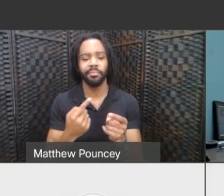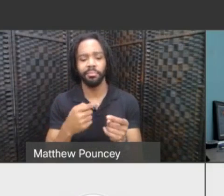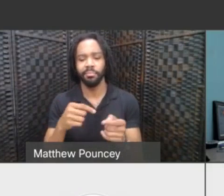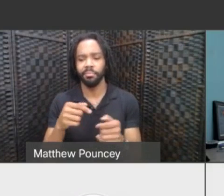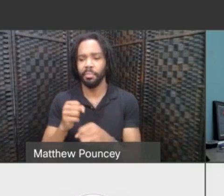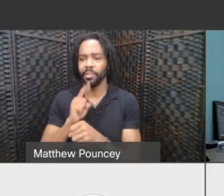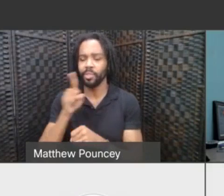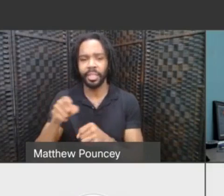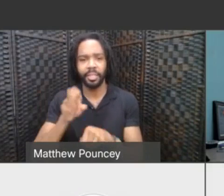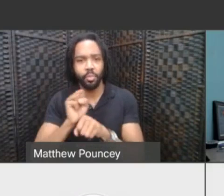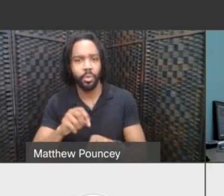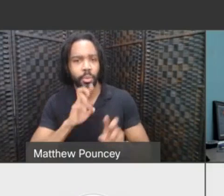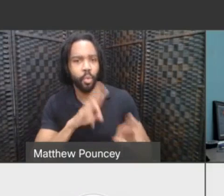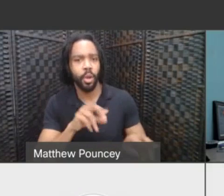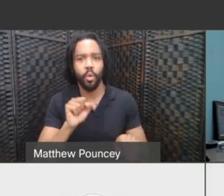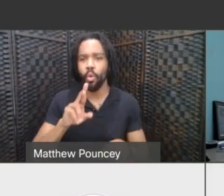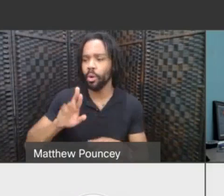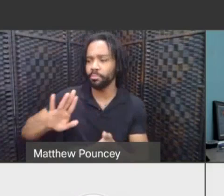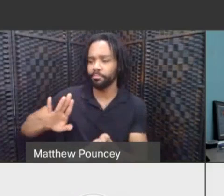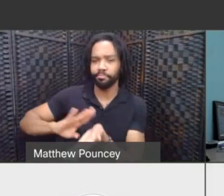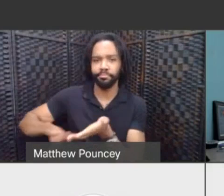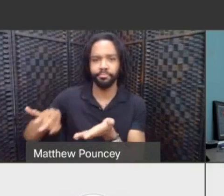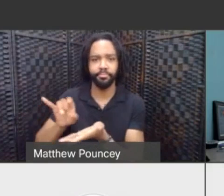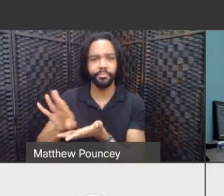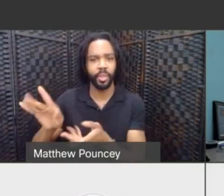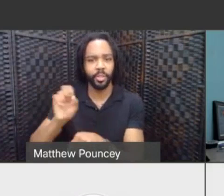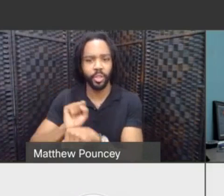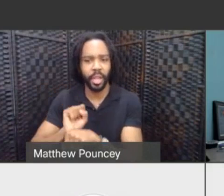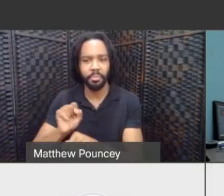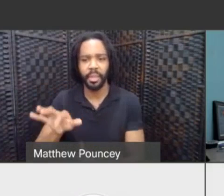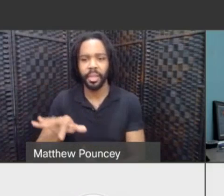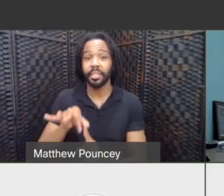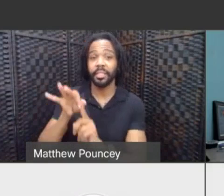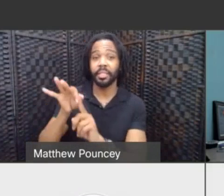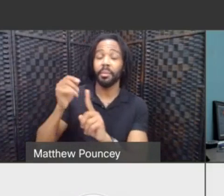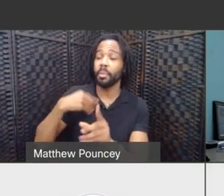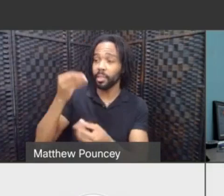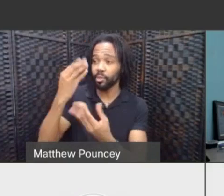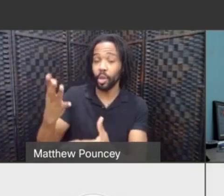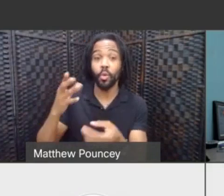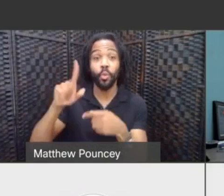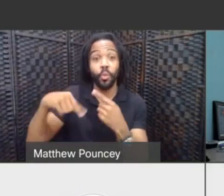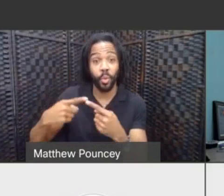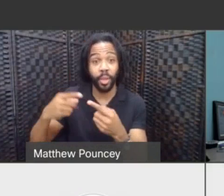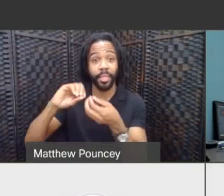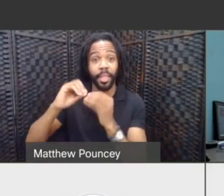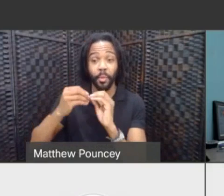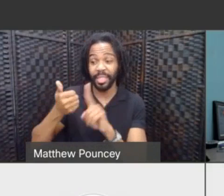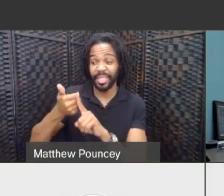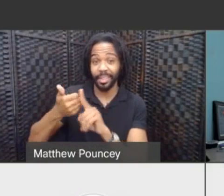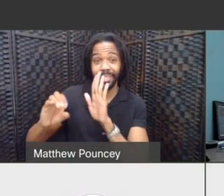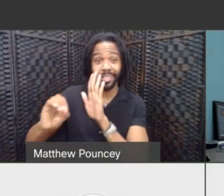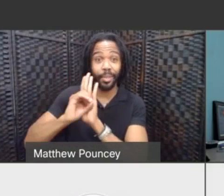process, except to say that once the number pending is 0, the person either needs to